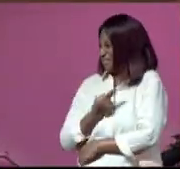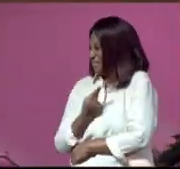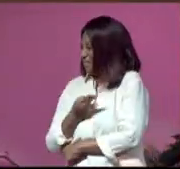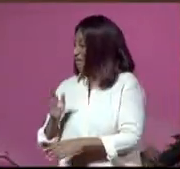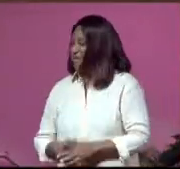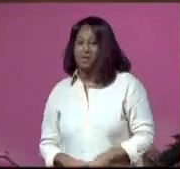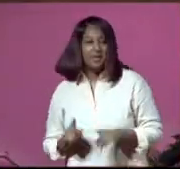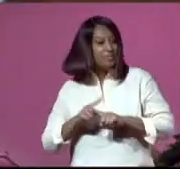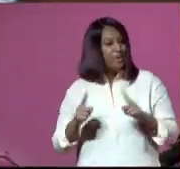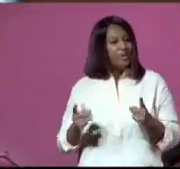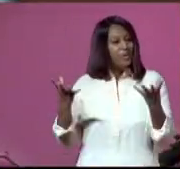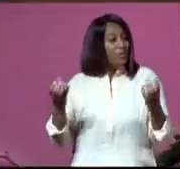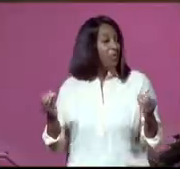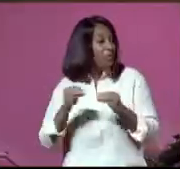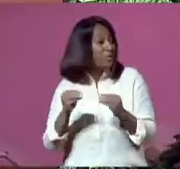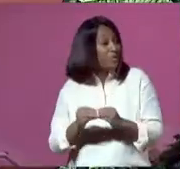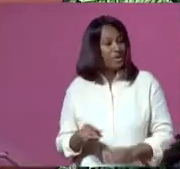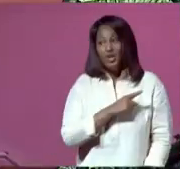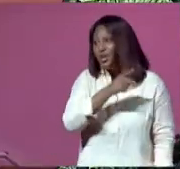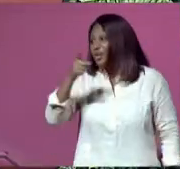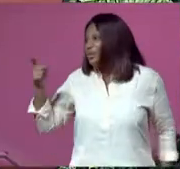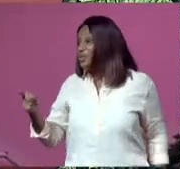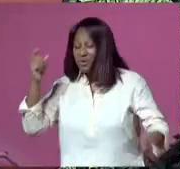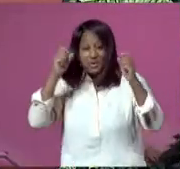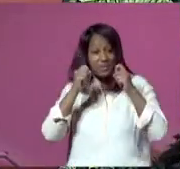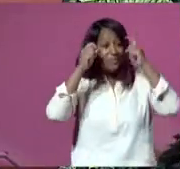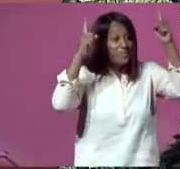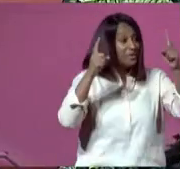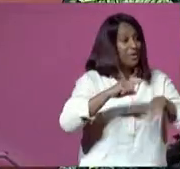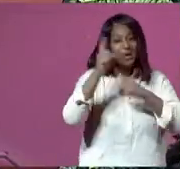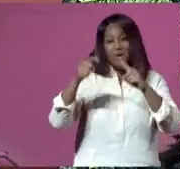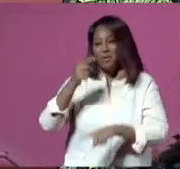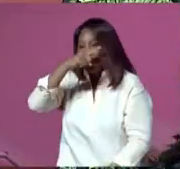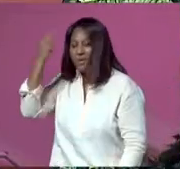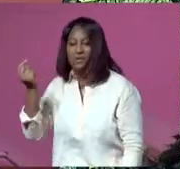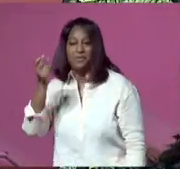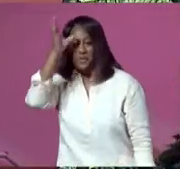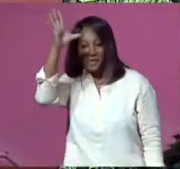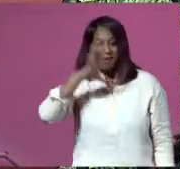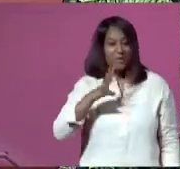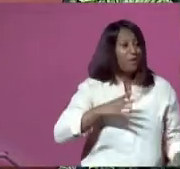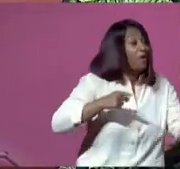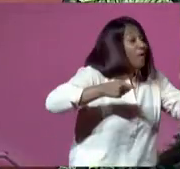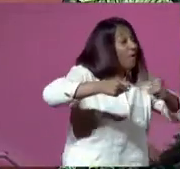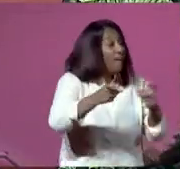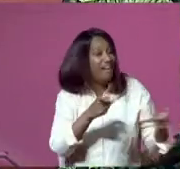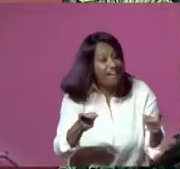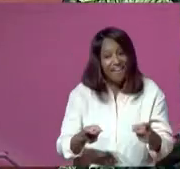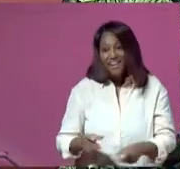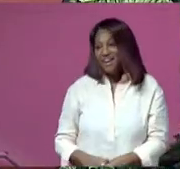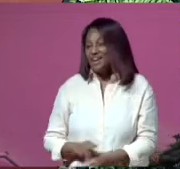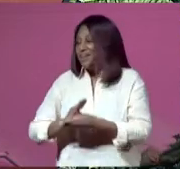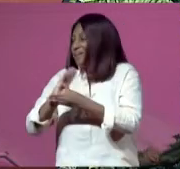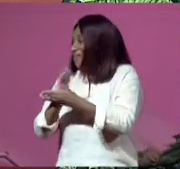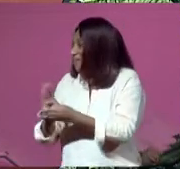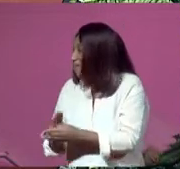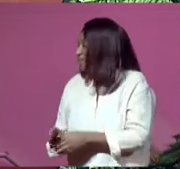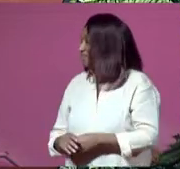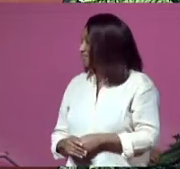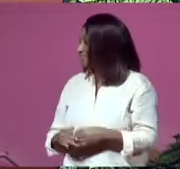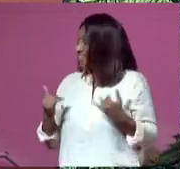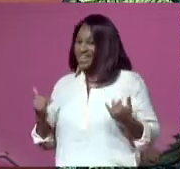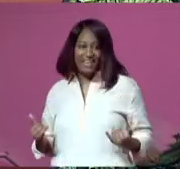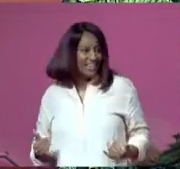loaf. The Republicans got surprised when a black woman handled them and her business to become the